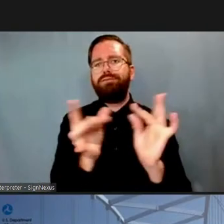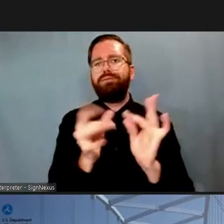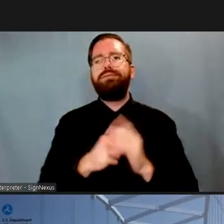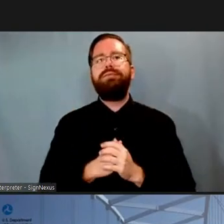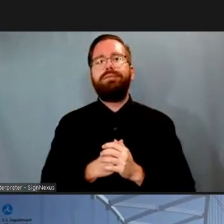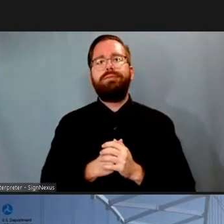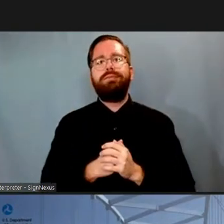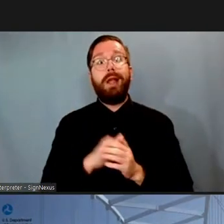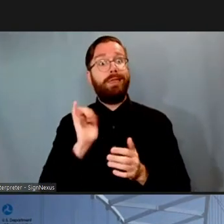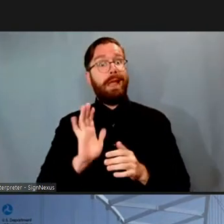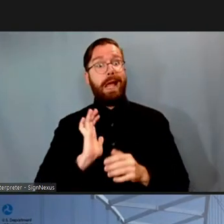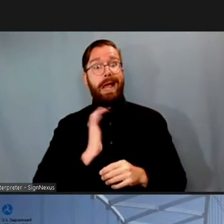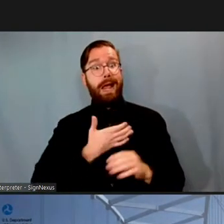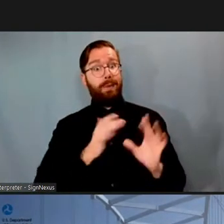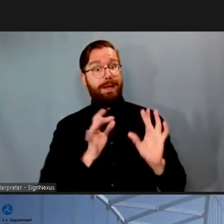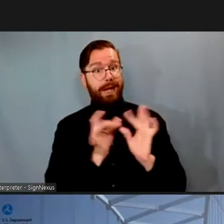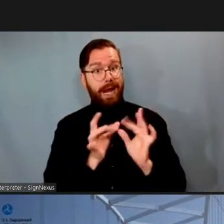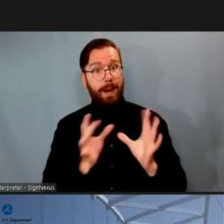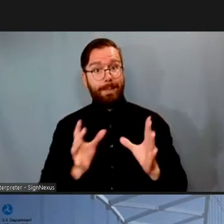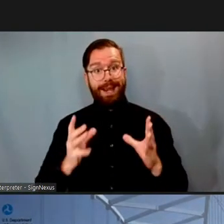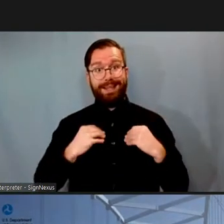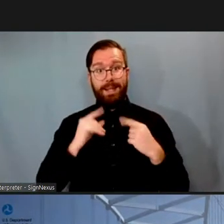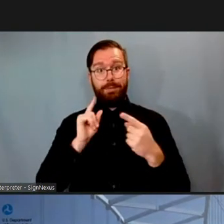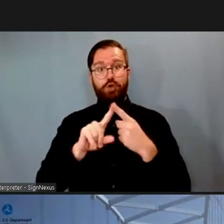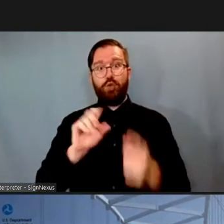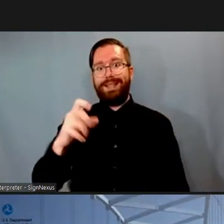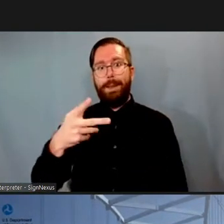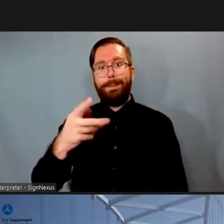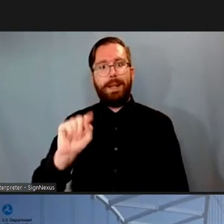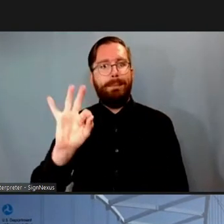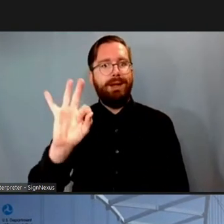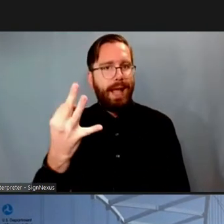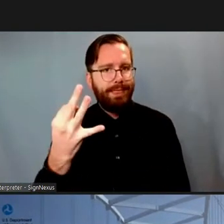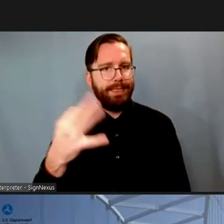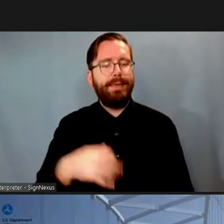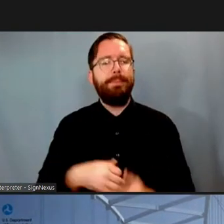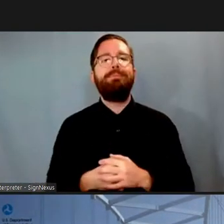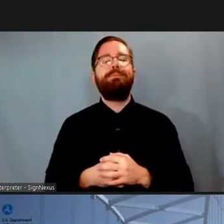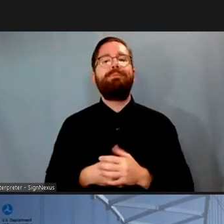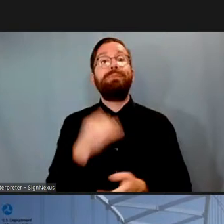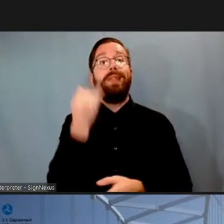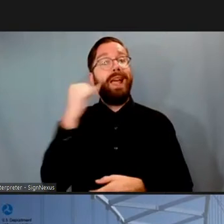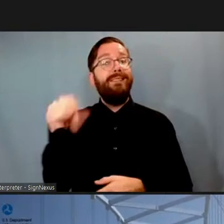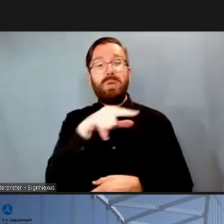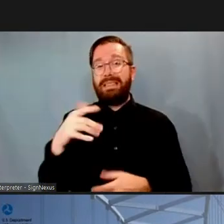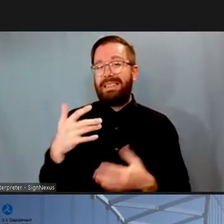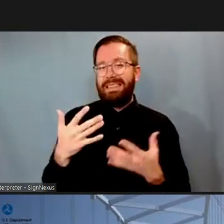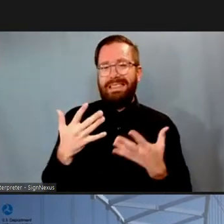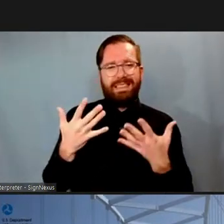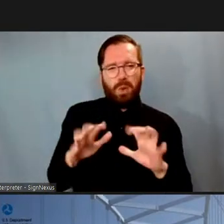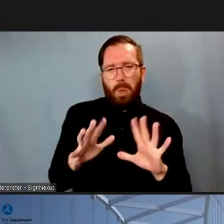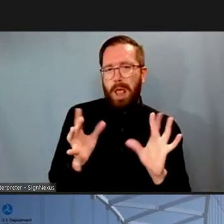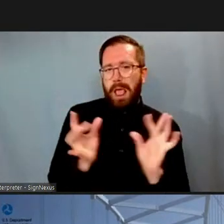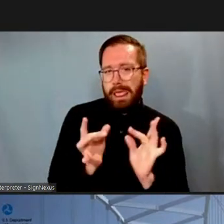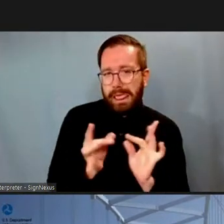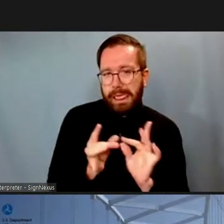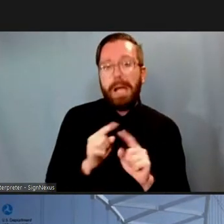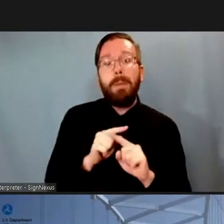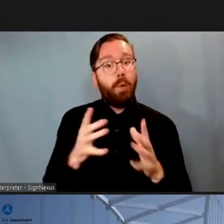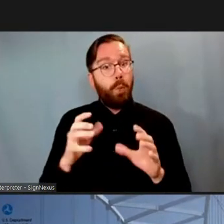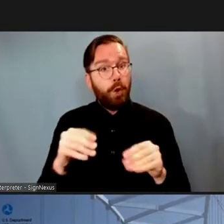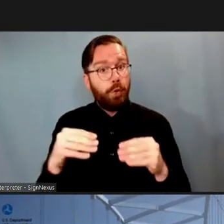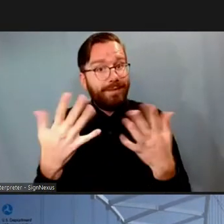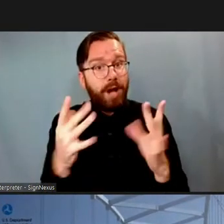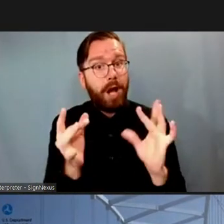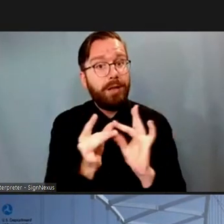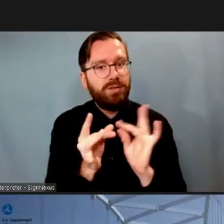9th for those who prefer not to speak but still want to submit comments we will provide information on other ways to do that again later